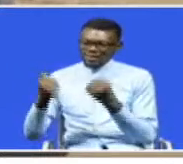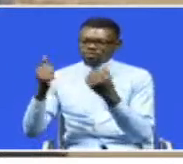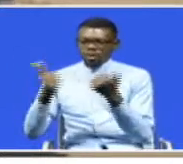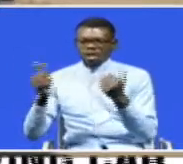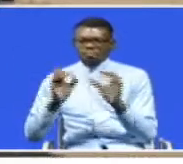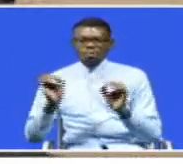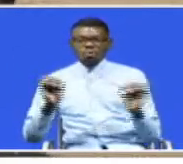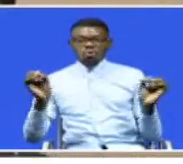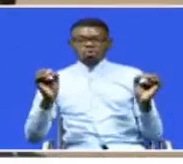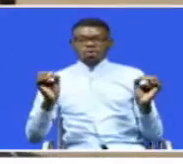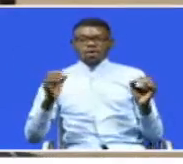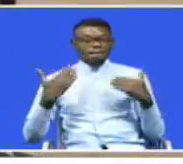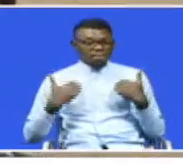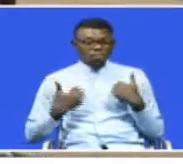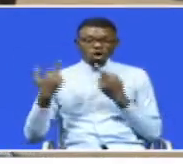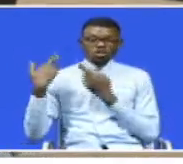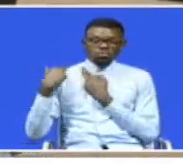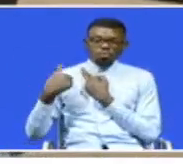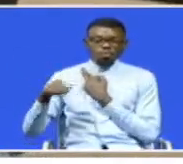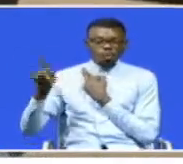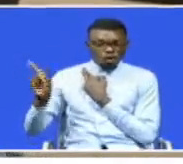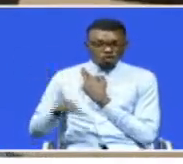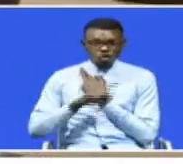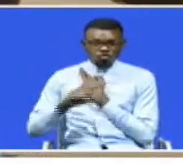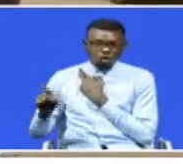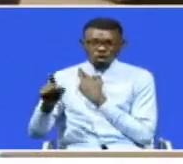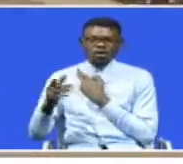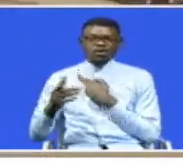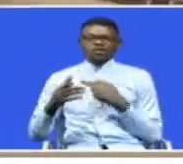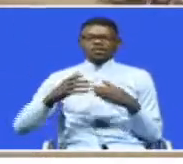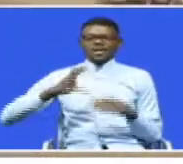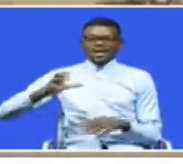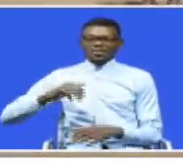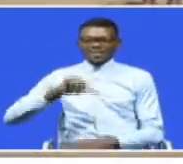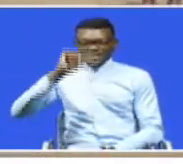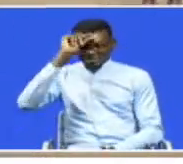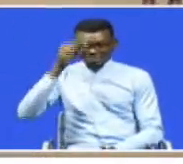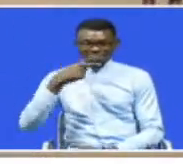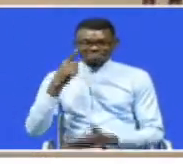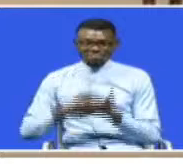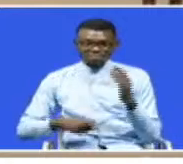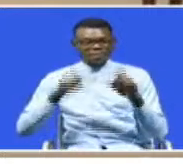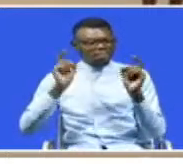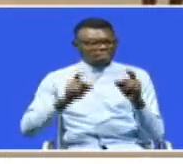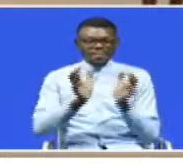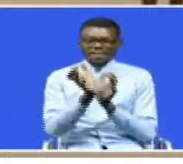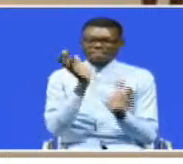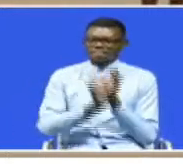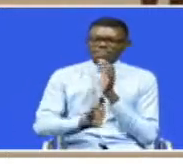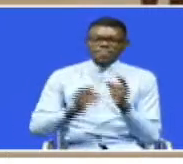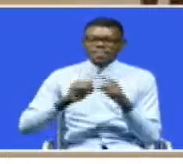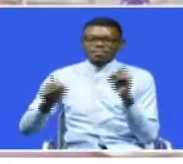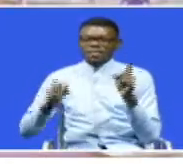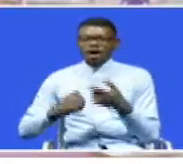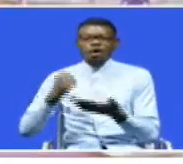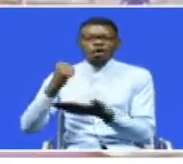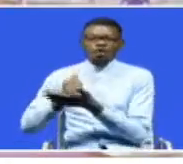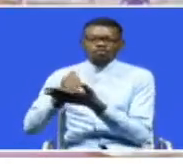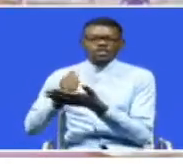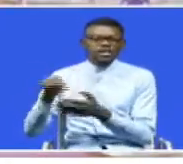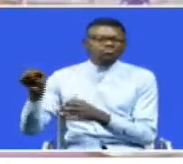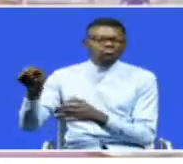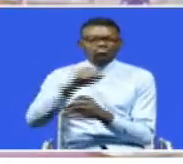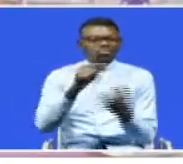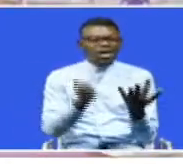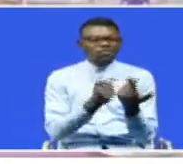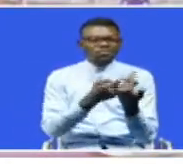those found culpable the county government promises there will be immediate action but just how many officers were involved immediate